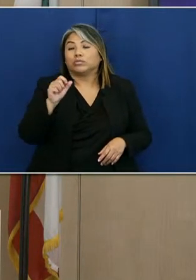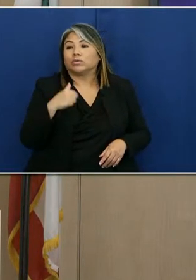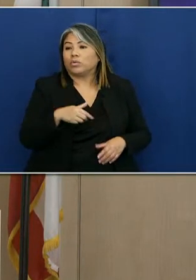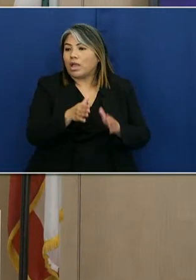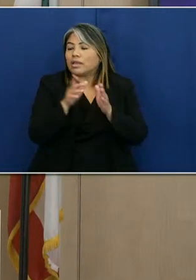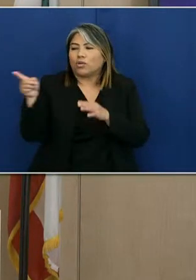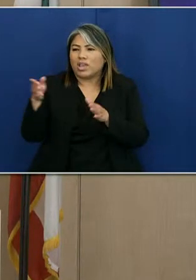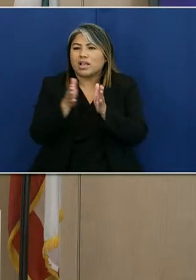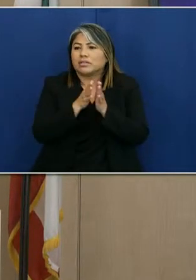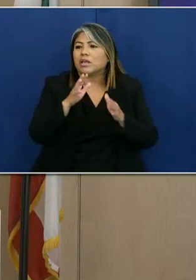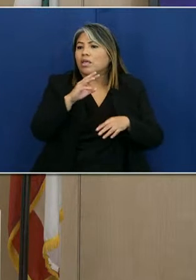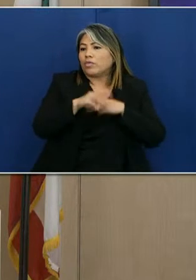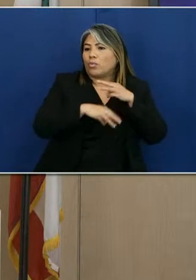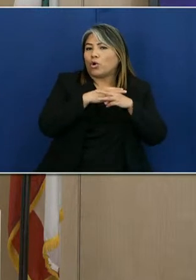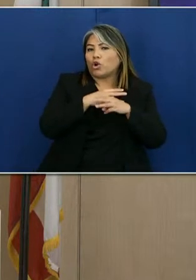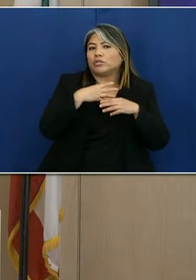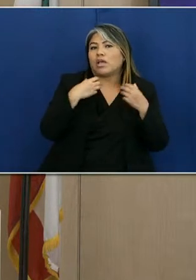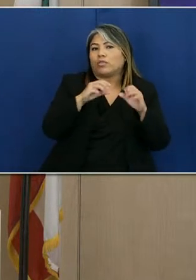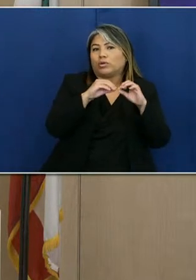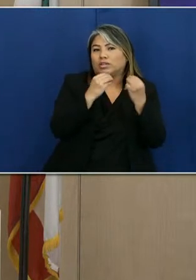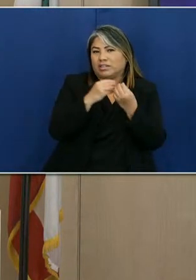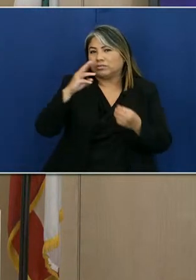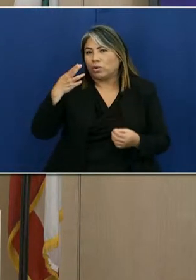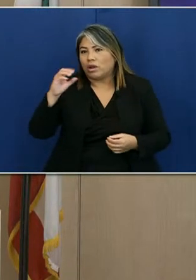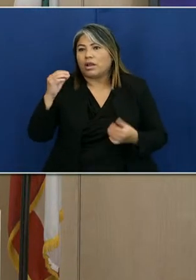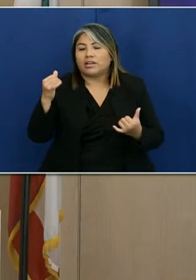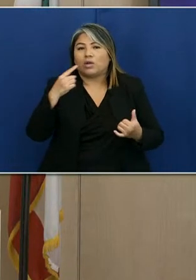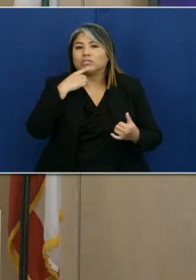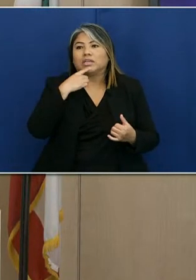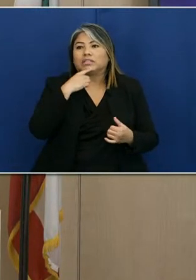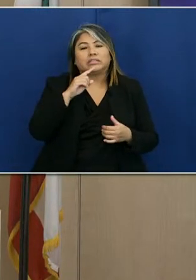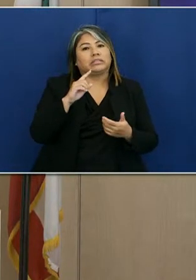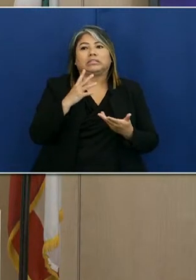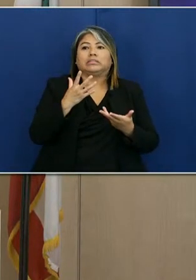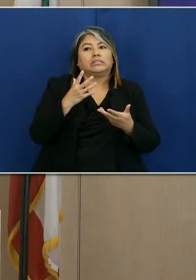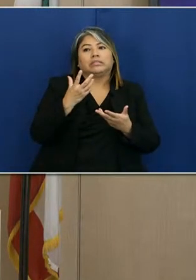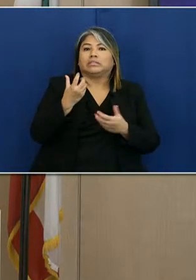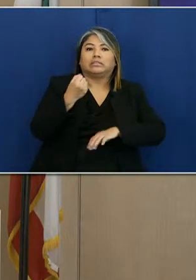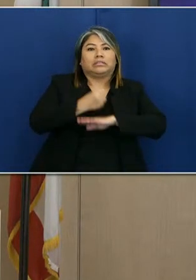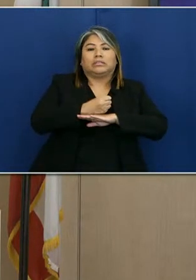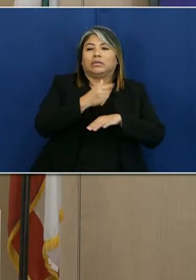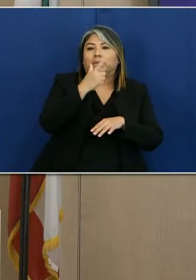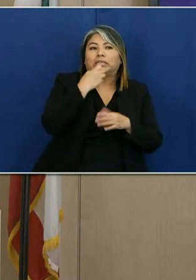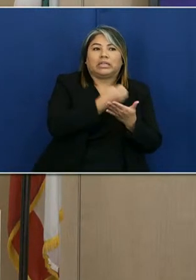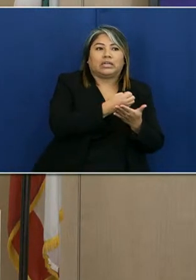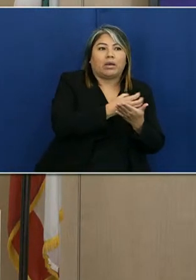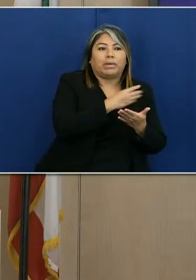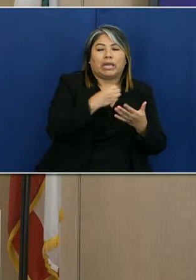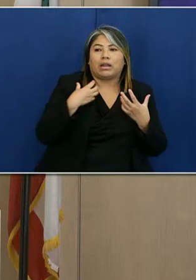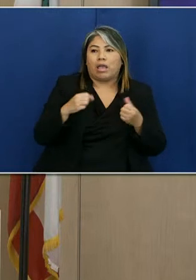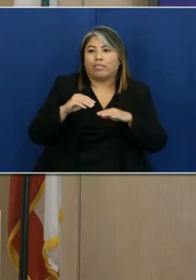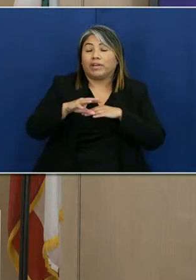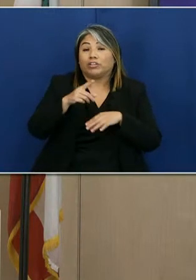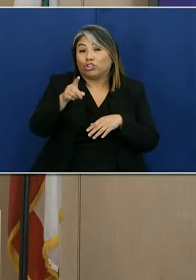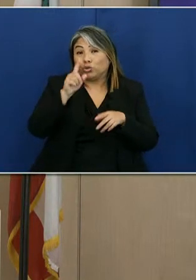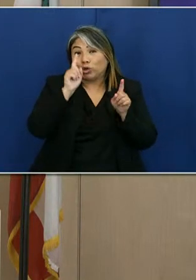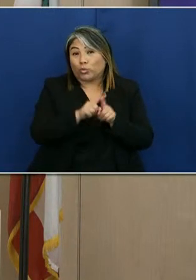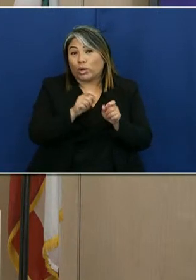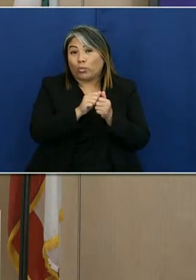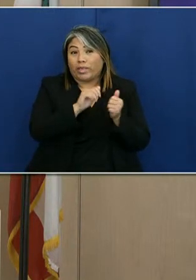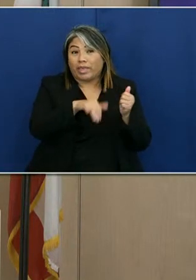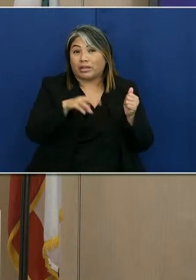the World Health Organization now advises against lockdowns due to economic and health effects. Do you agree or disagree with the World